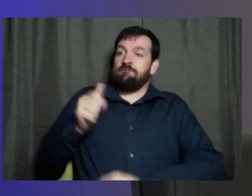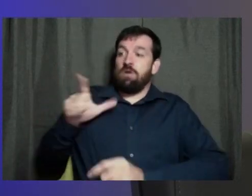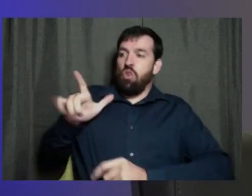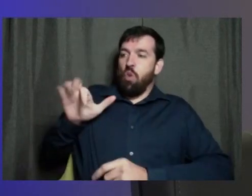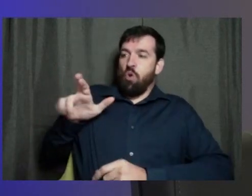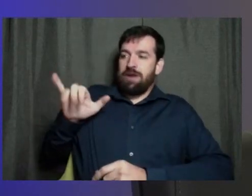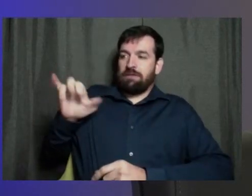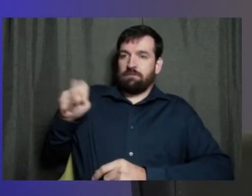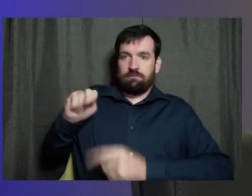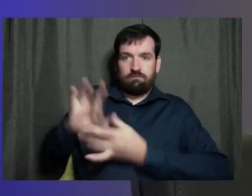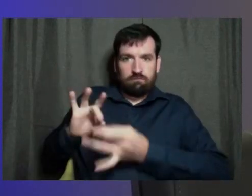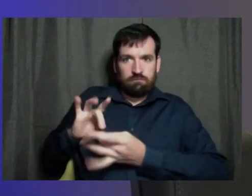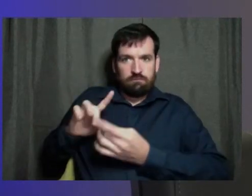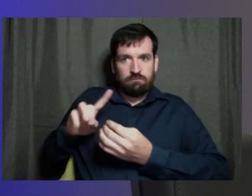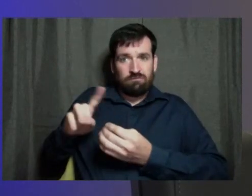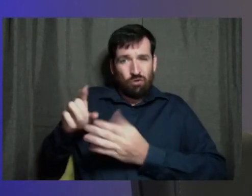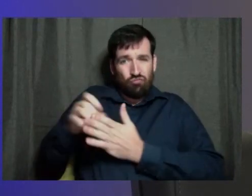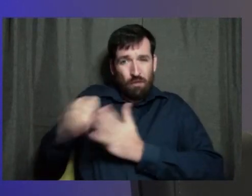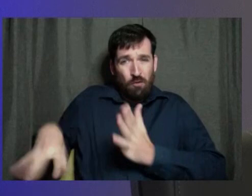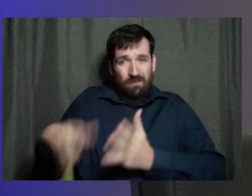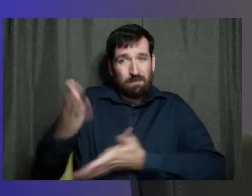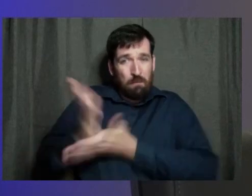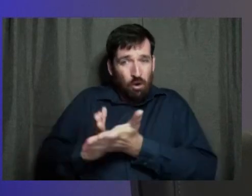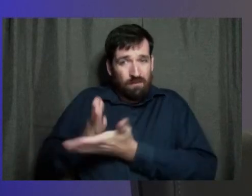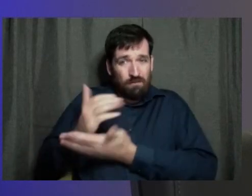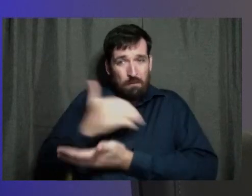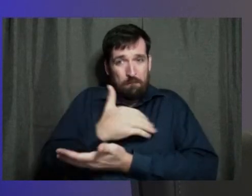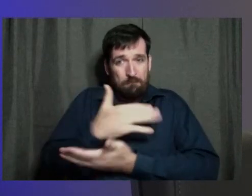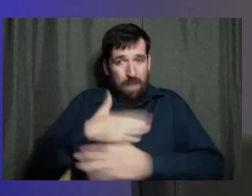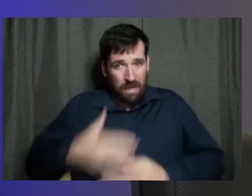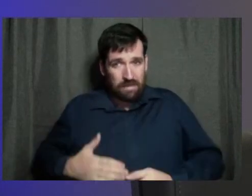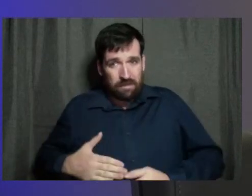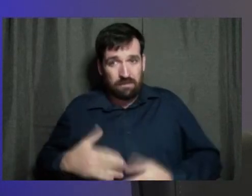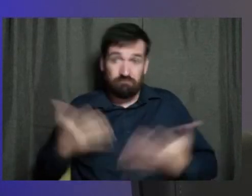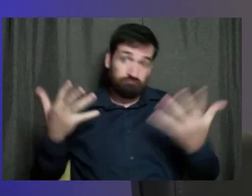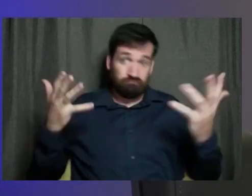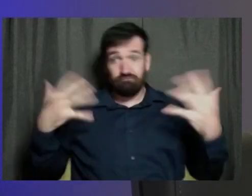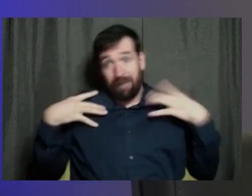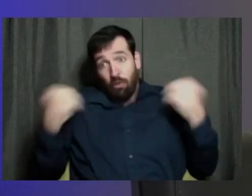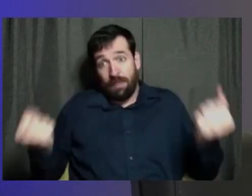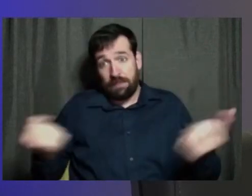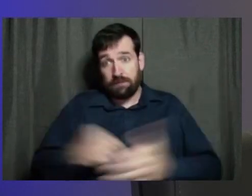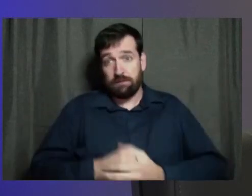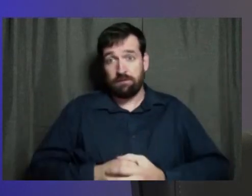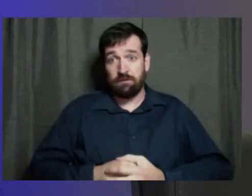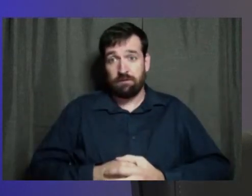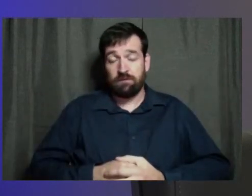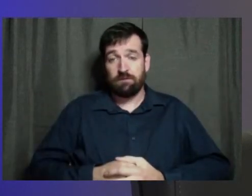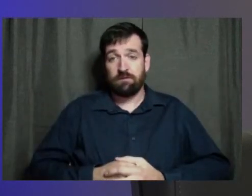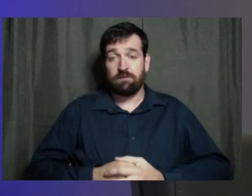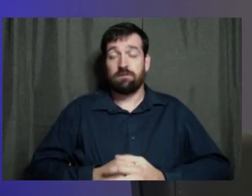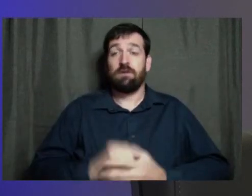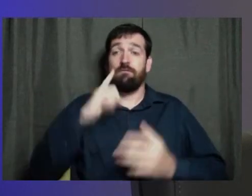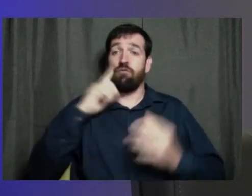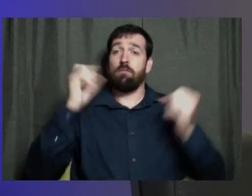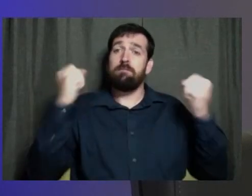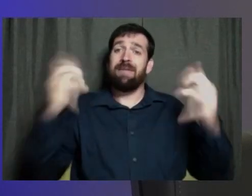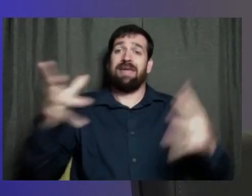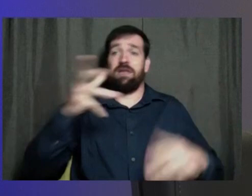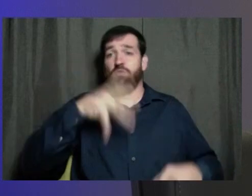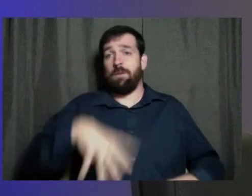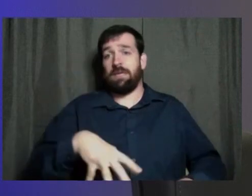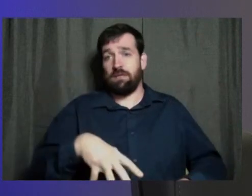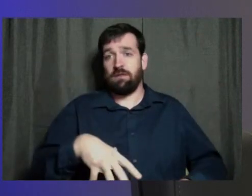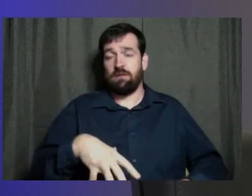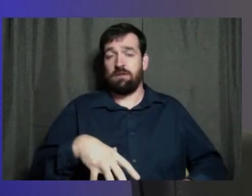about removing a part of your body that's otherwise healthy, as far as you know is healthy. And so for lots of women, it is something